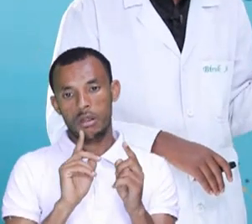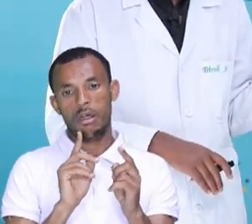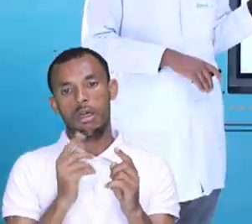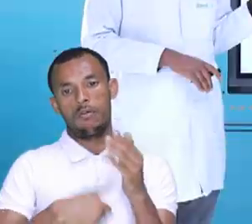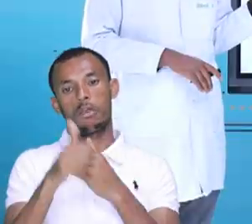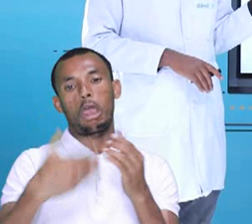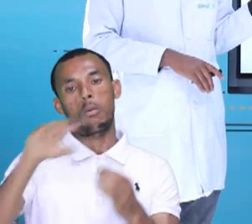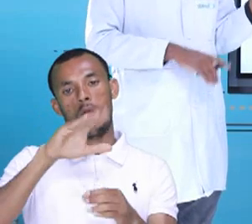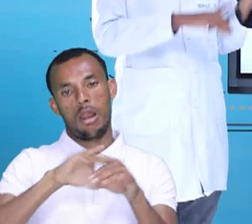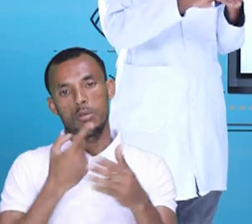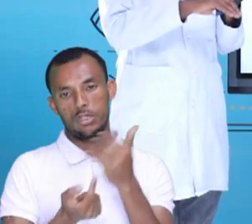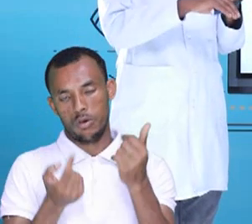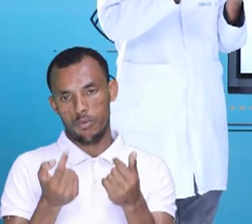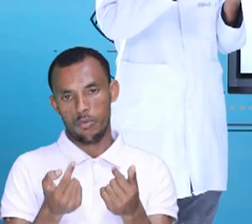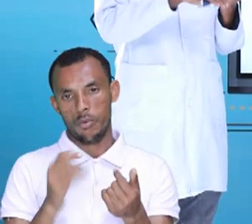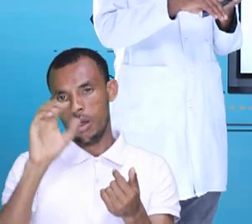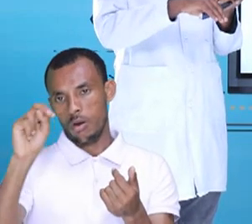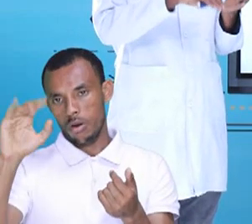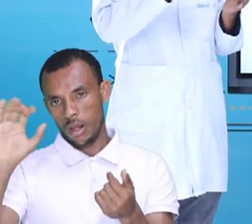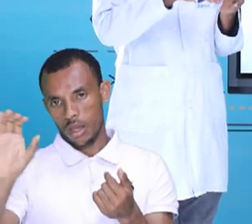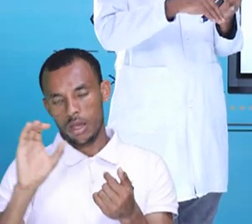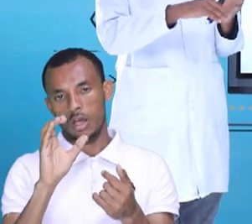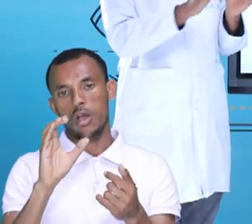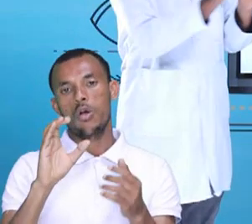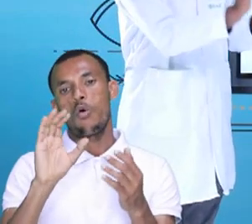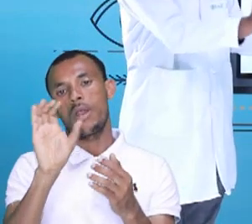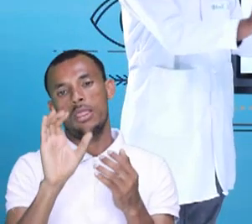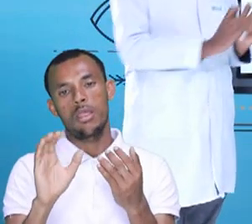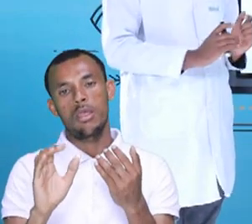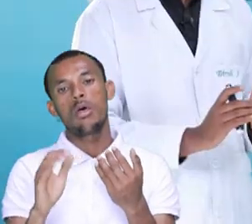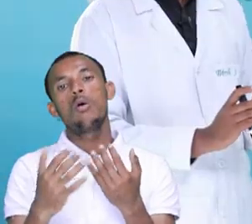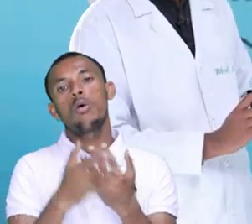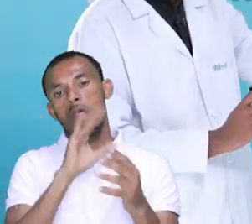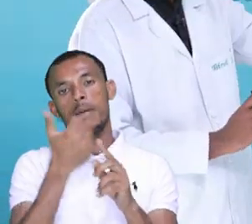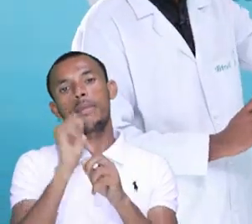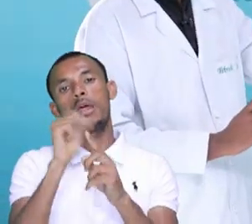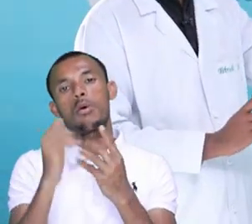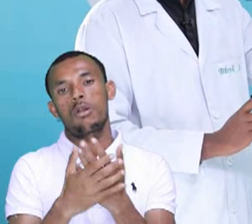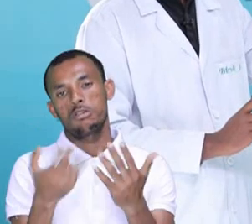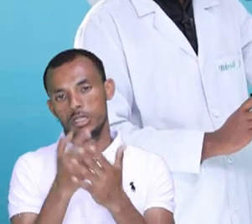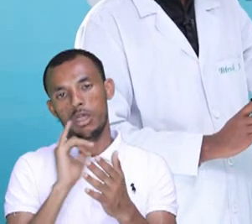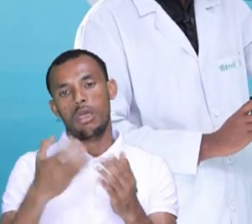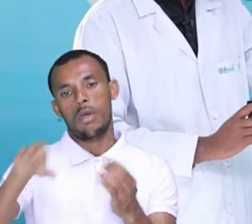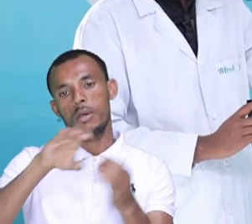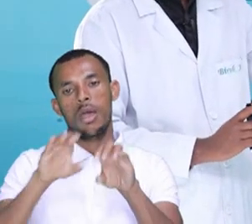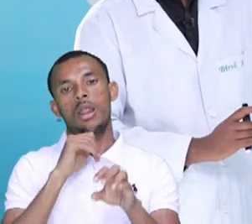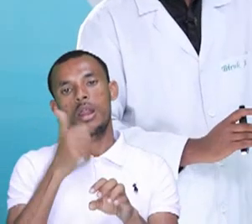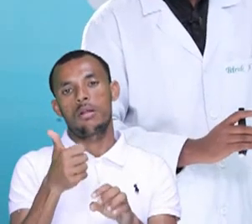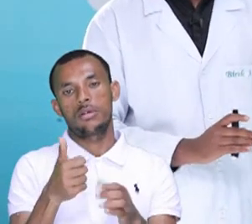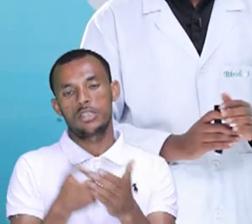of the species. Ionic bond, covalent bond, and metallic bonds are chemical bonds. This is not chemical bonds. This is